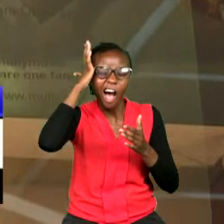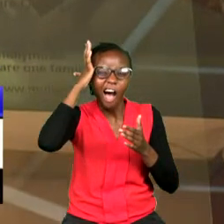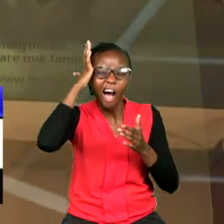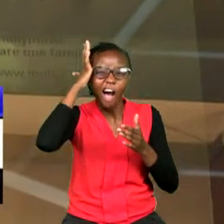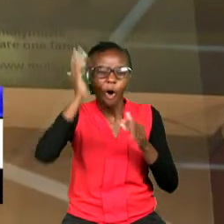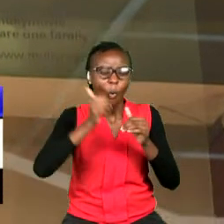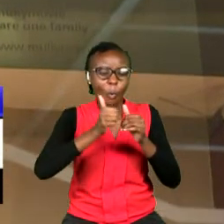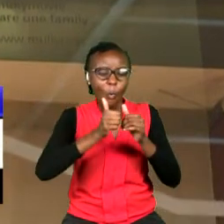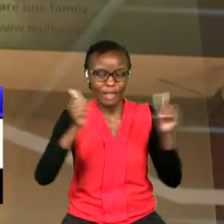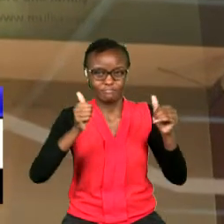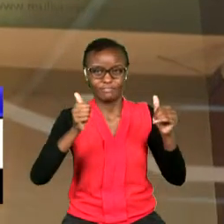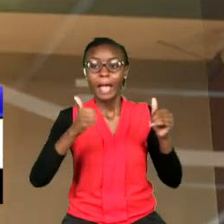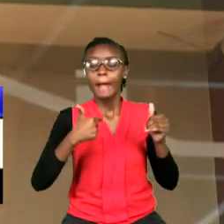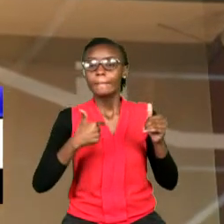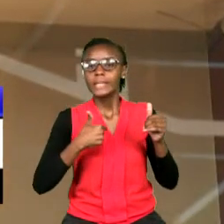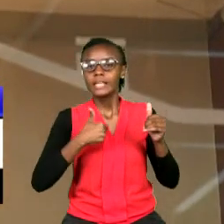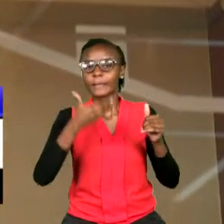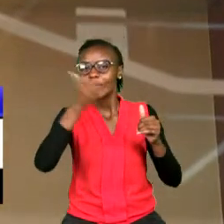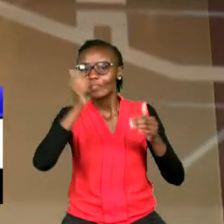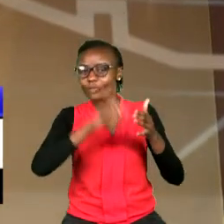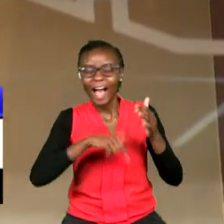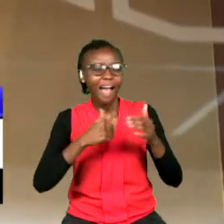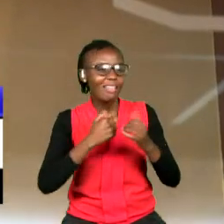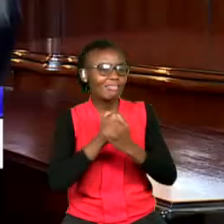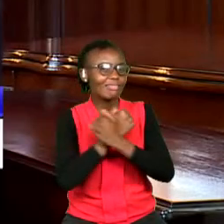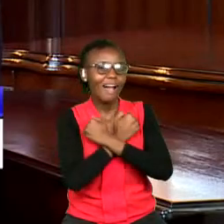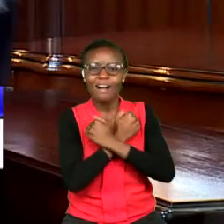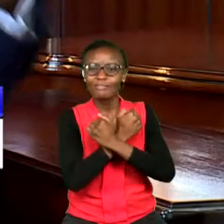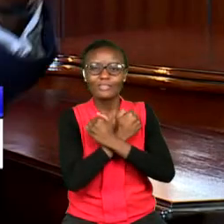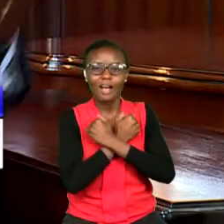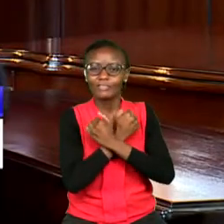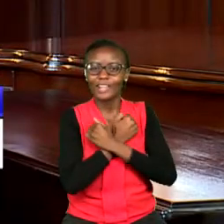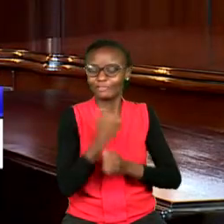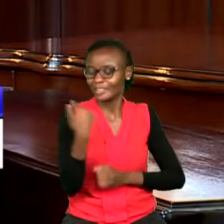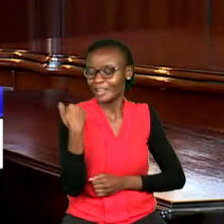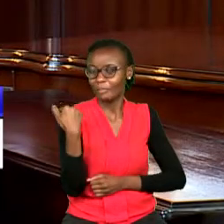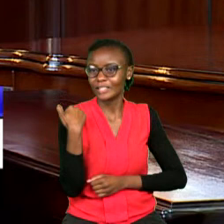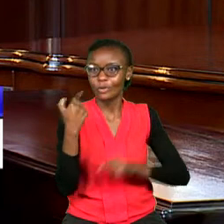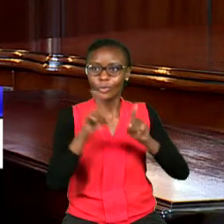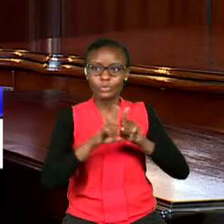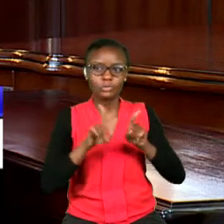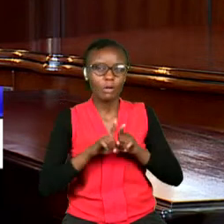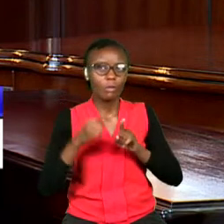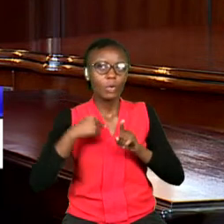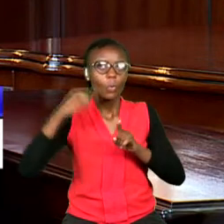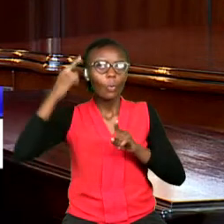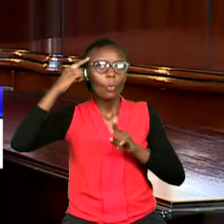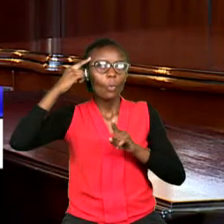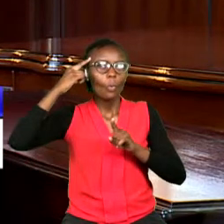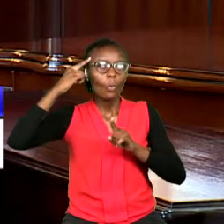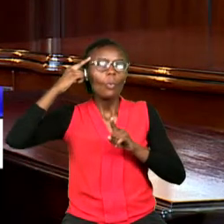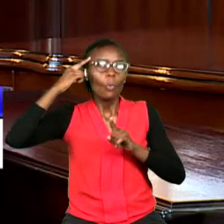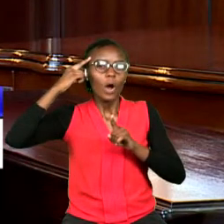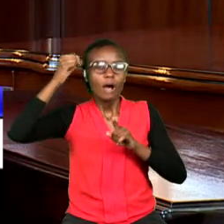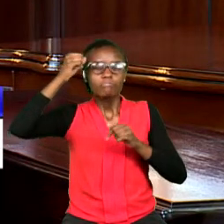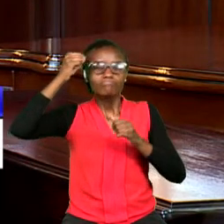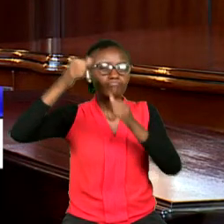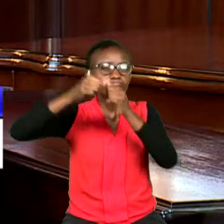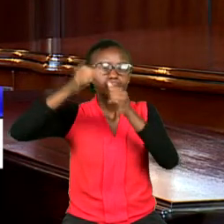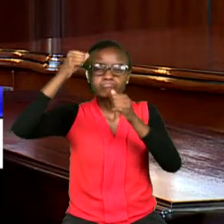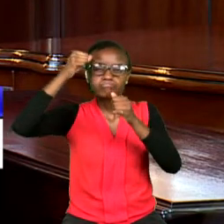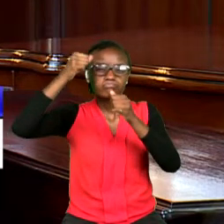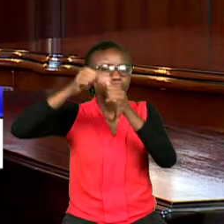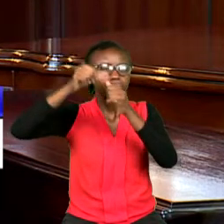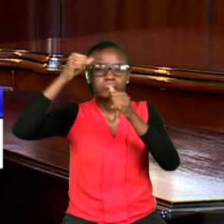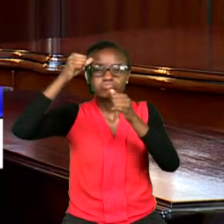really, really best at is numbers. And I have a very powerful retrieval mechanism, so I will be able to